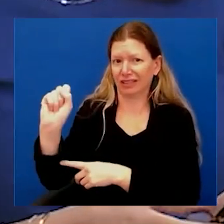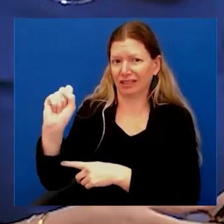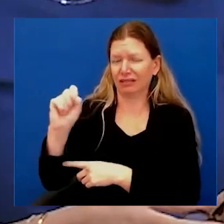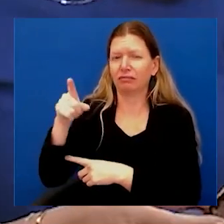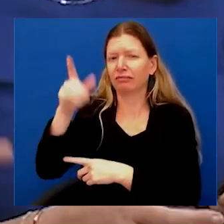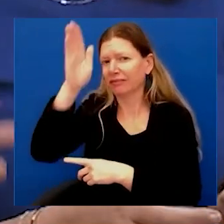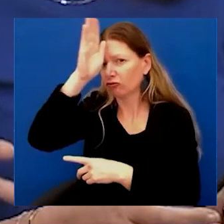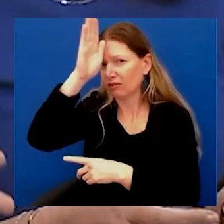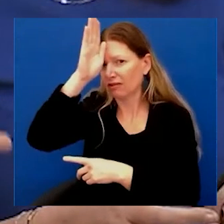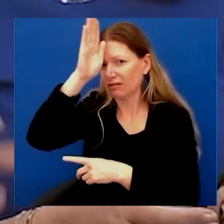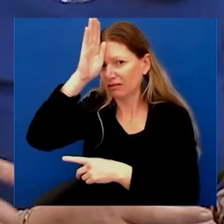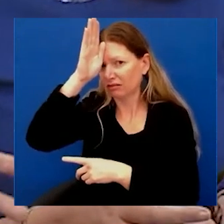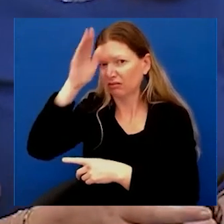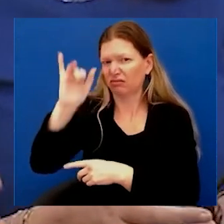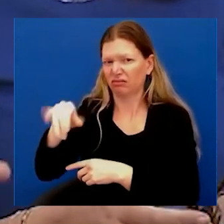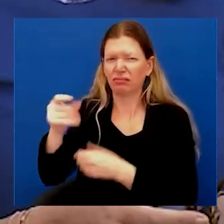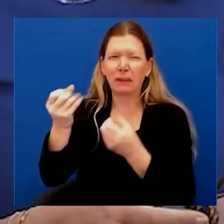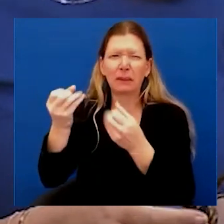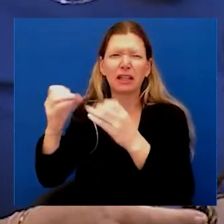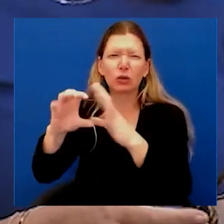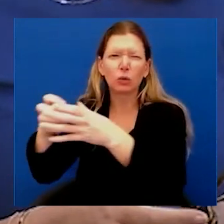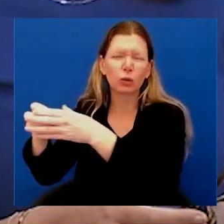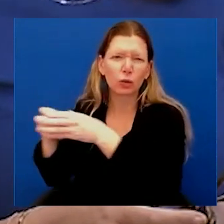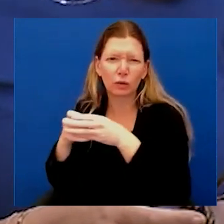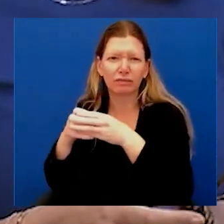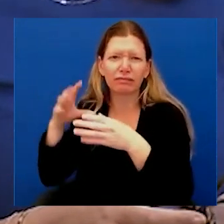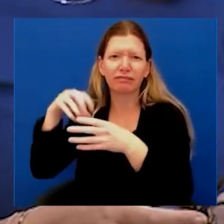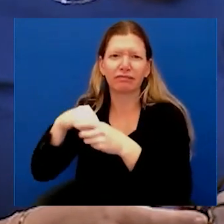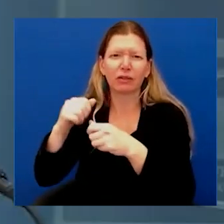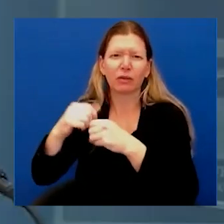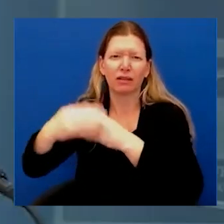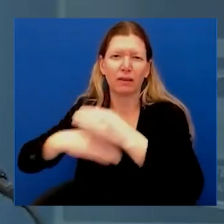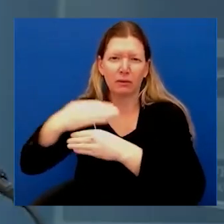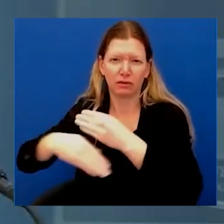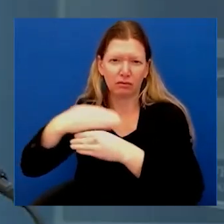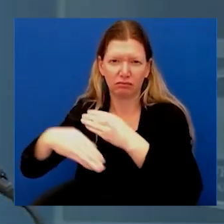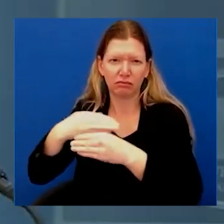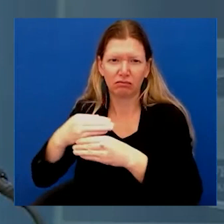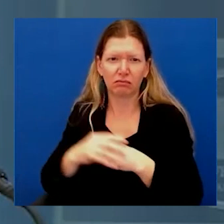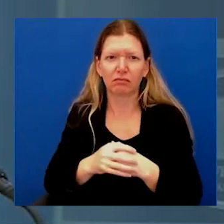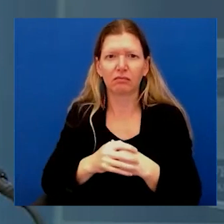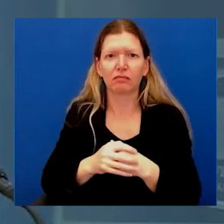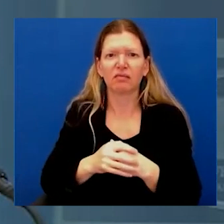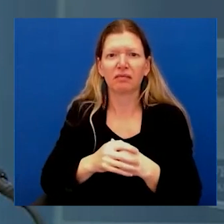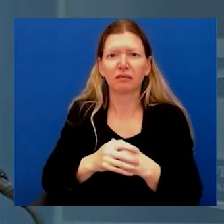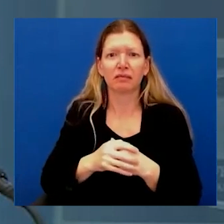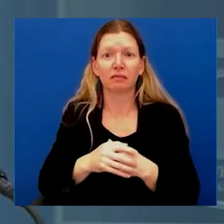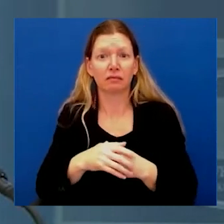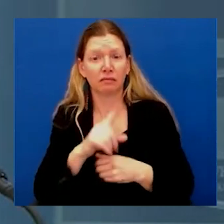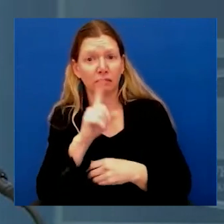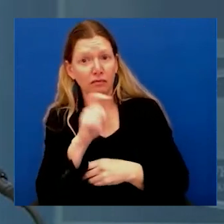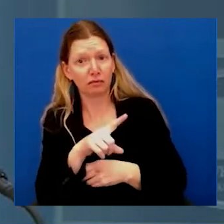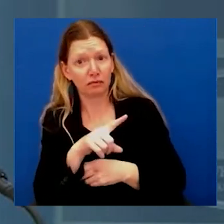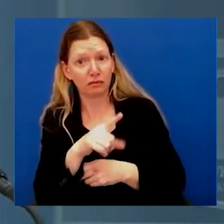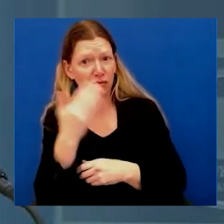it? 'Cause they seem to have fingerprints of this sort of precise attack. As I've said, I mean, this certainly has the earmarks of the kinds of things that Kataib